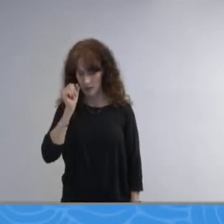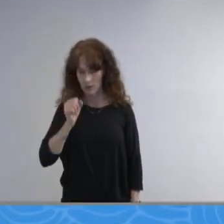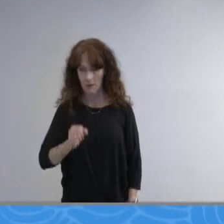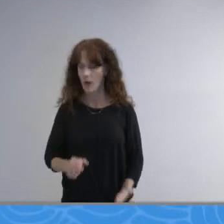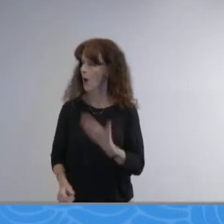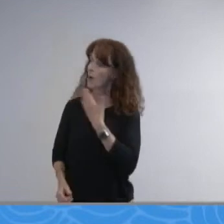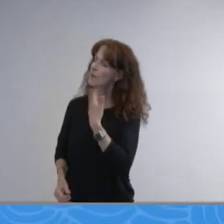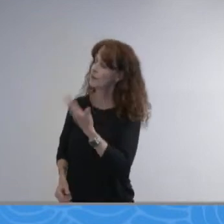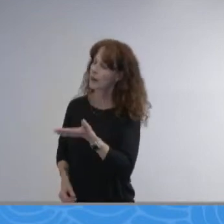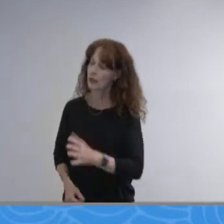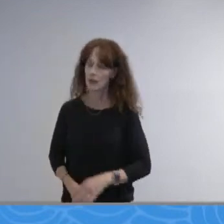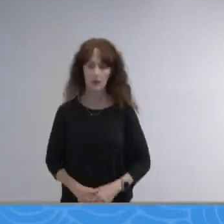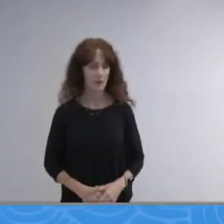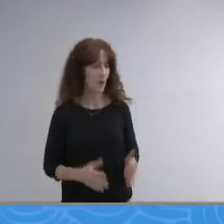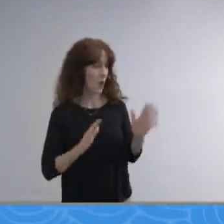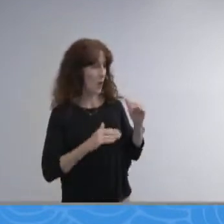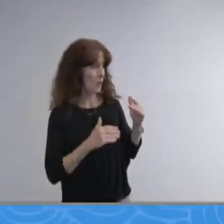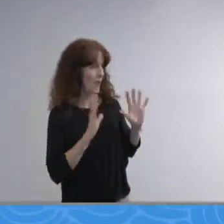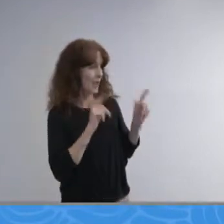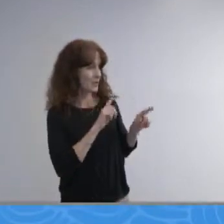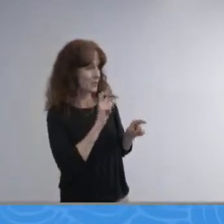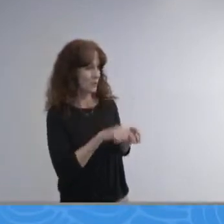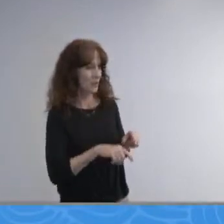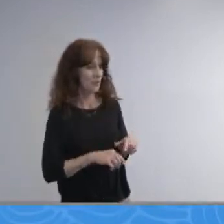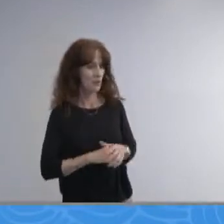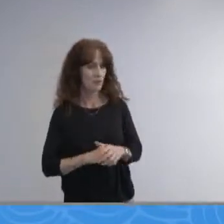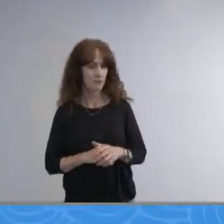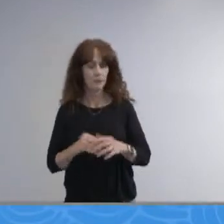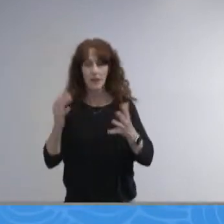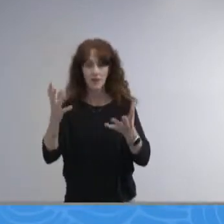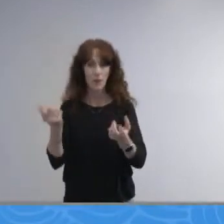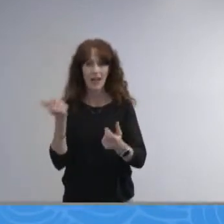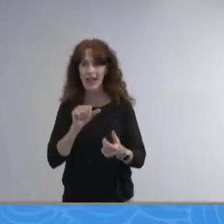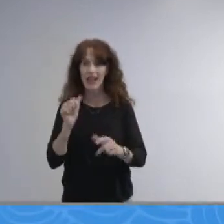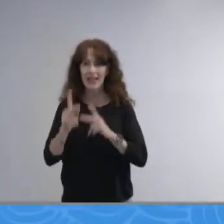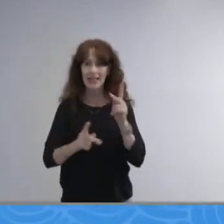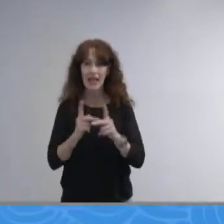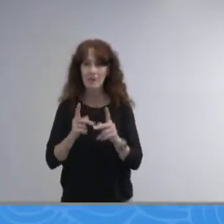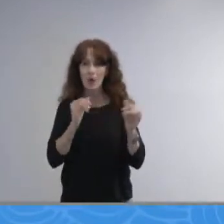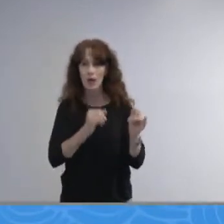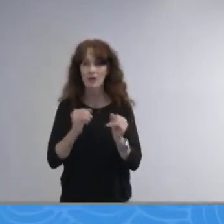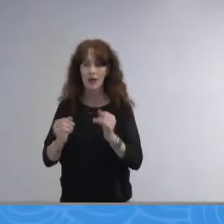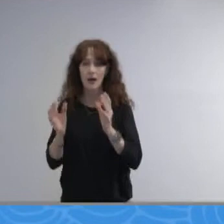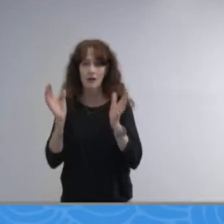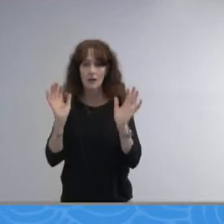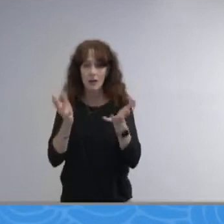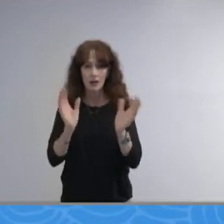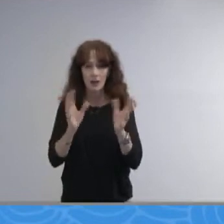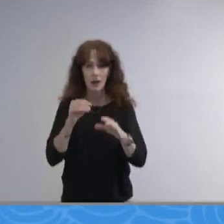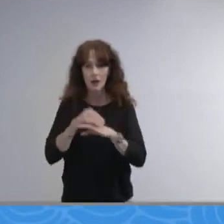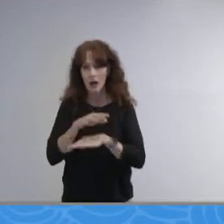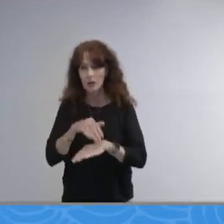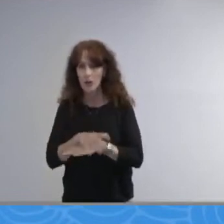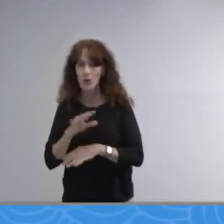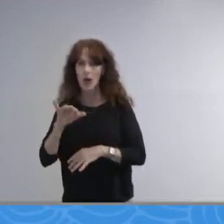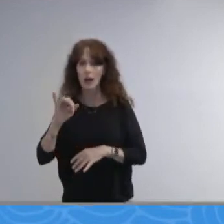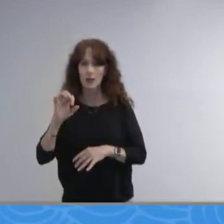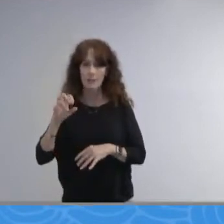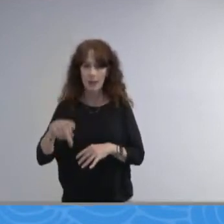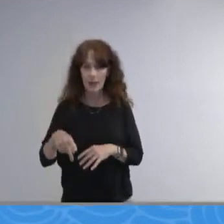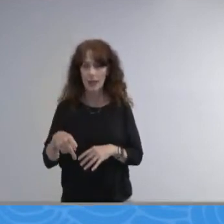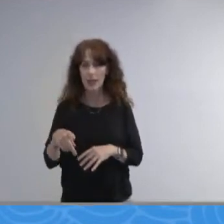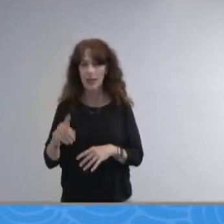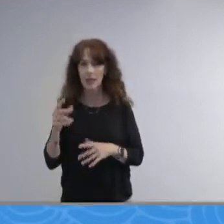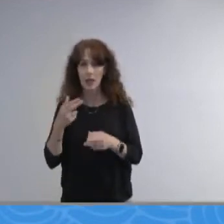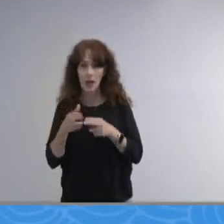Okay, thank you. I hope I was able to answer your question. If you want any kind of more individualized consultations to review your IEP, if you have